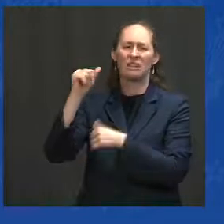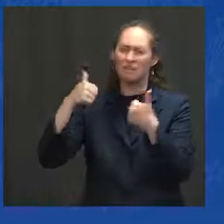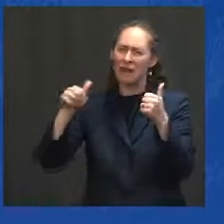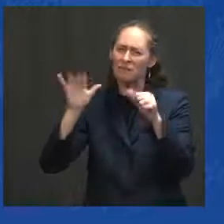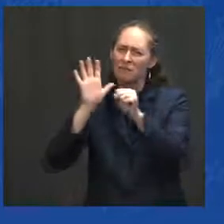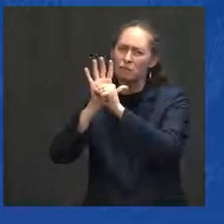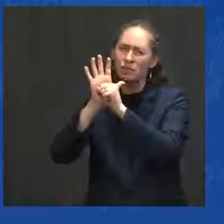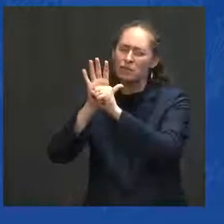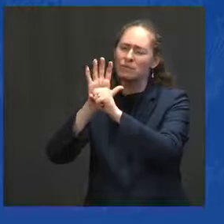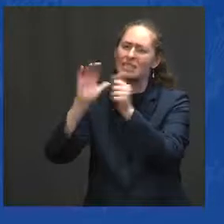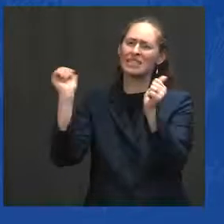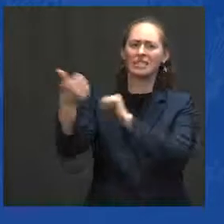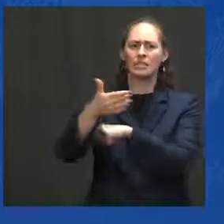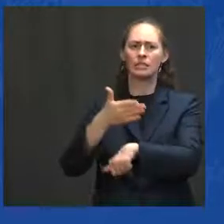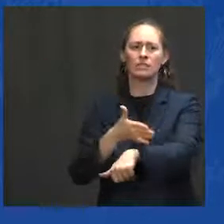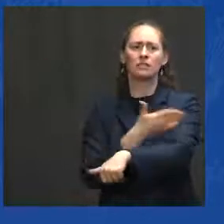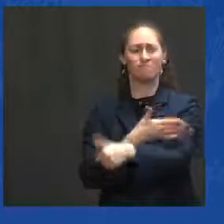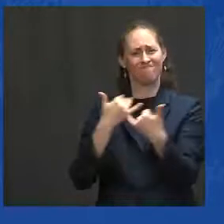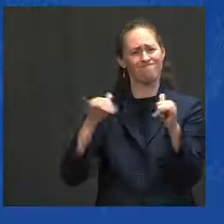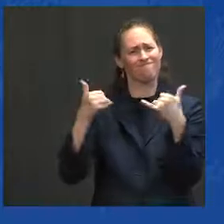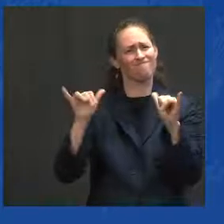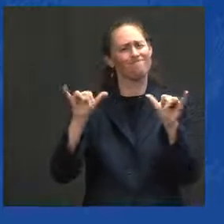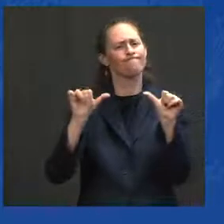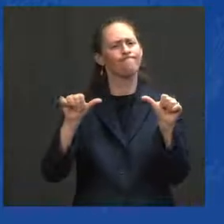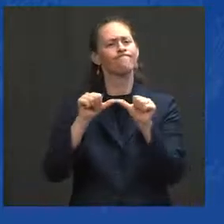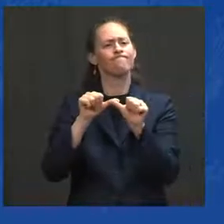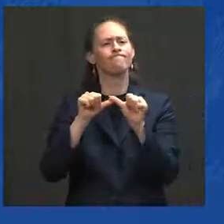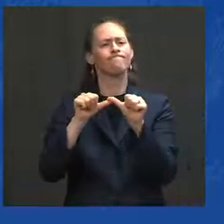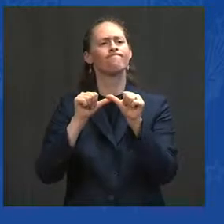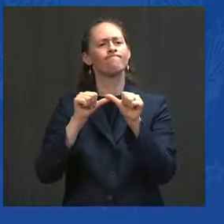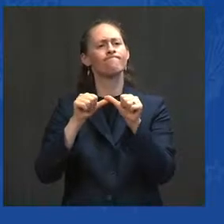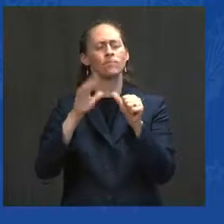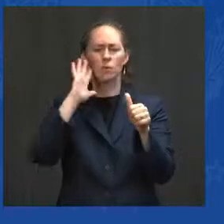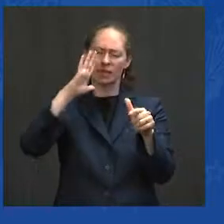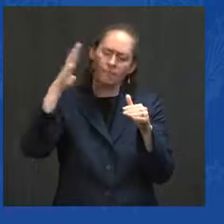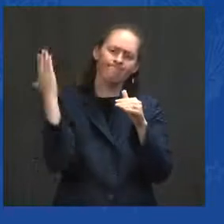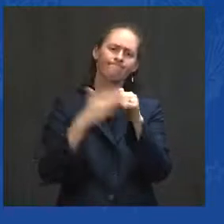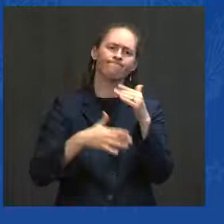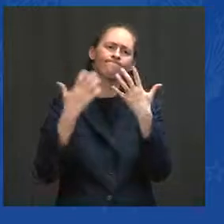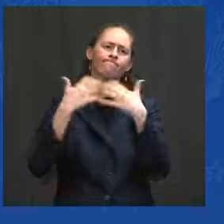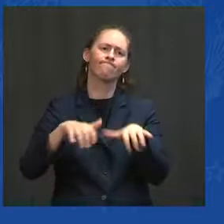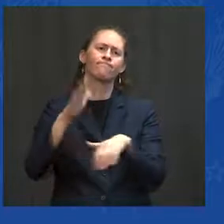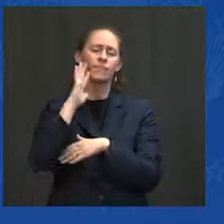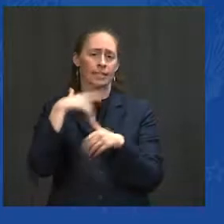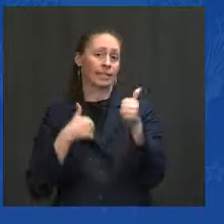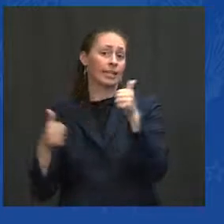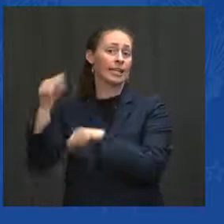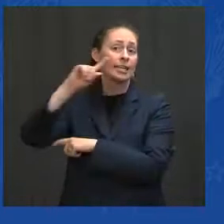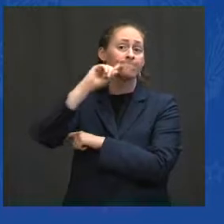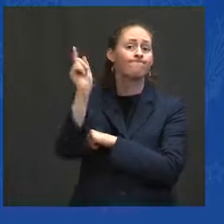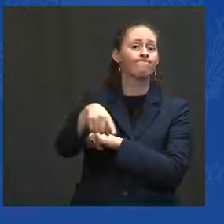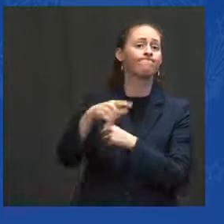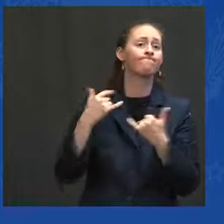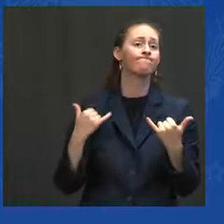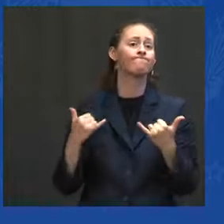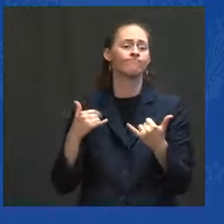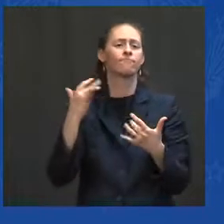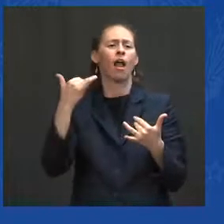We're going to keep that moving. We're going to get it done with an executive order. Let me close with